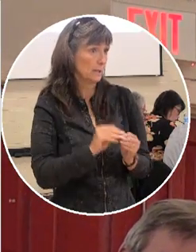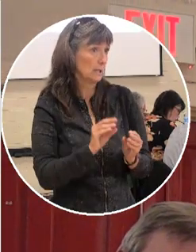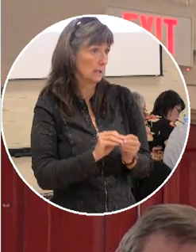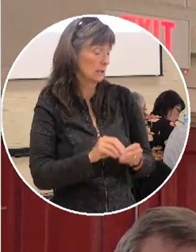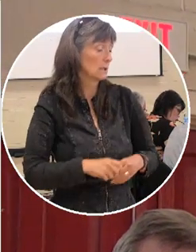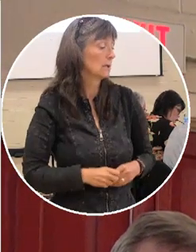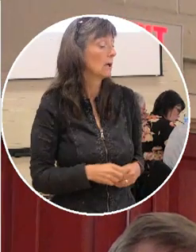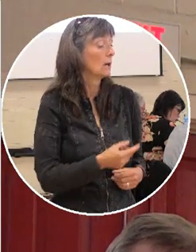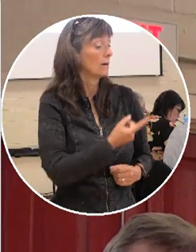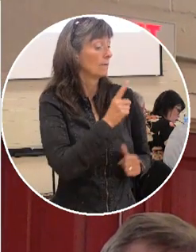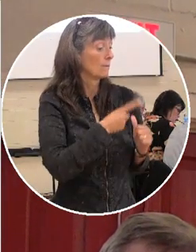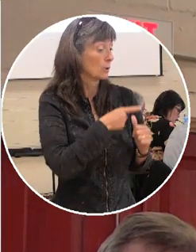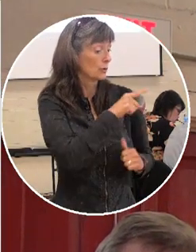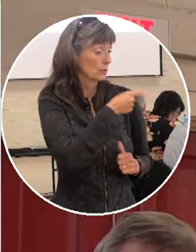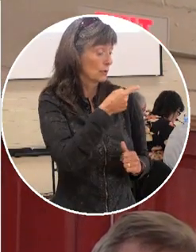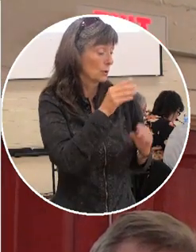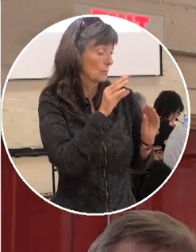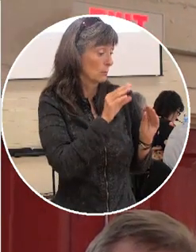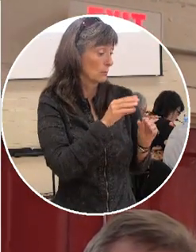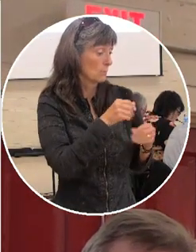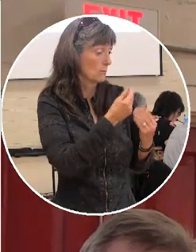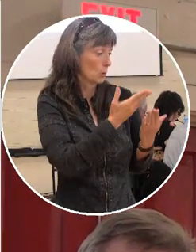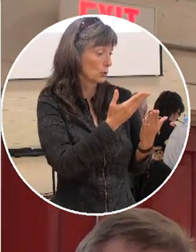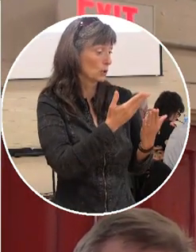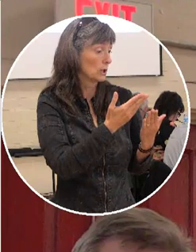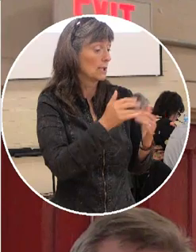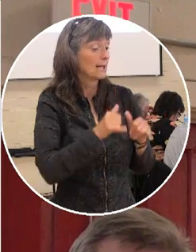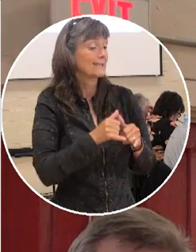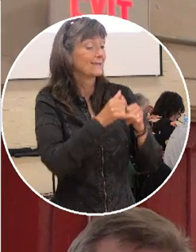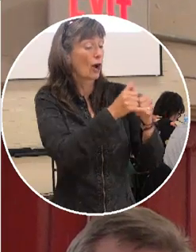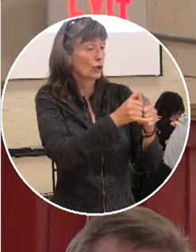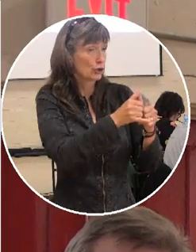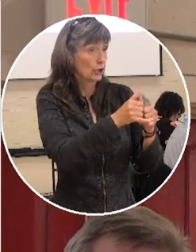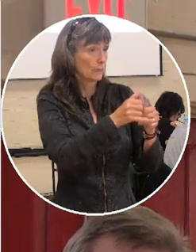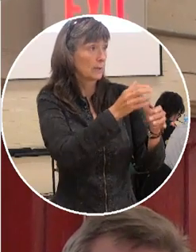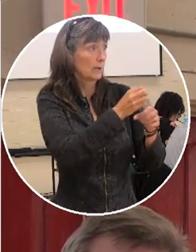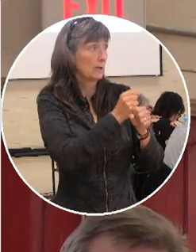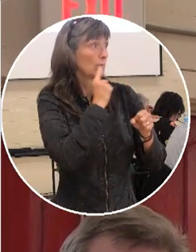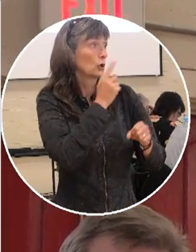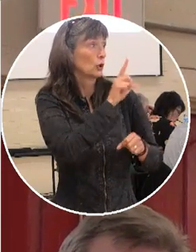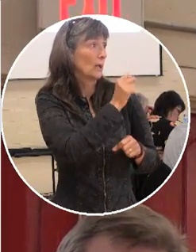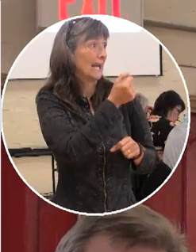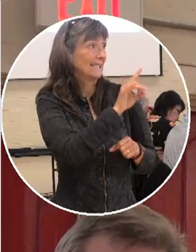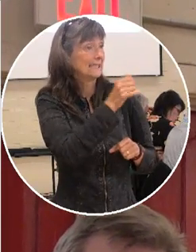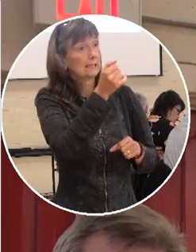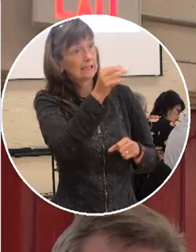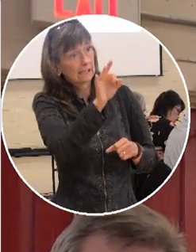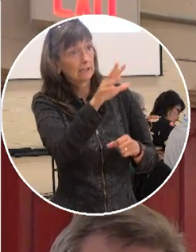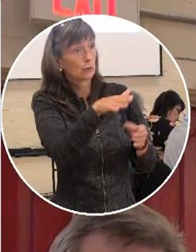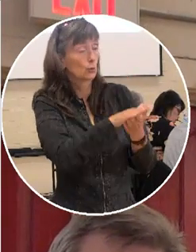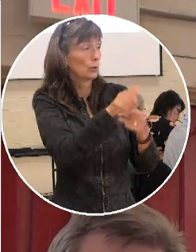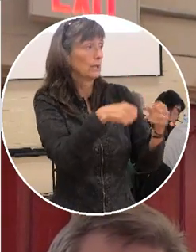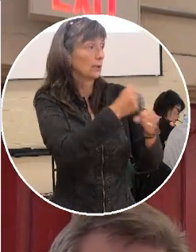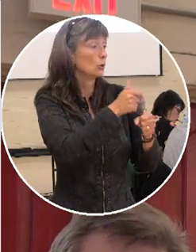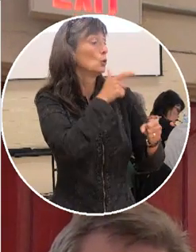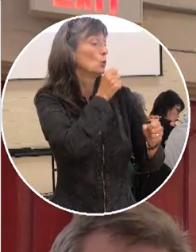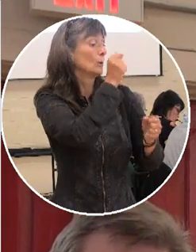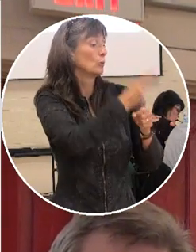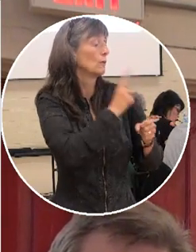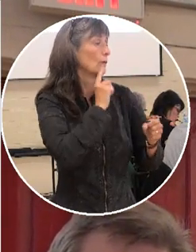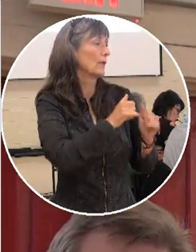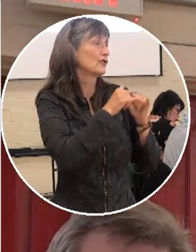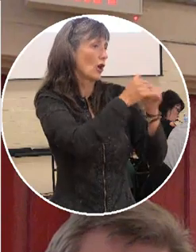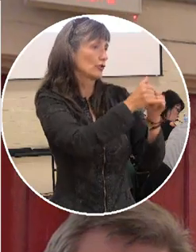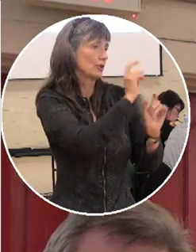Number one, the approval of the scholarship recipients for the 2018-2019 school year.